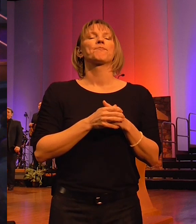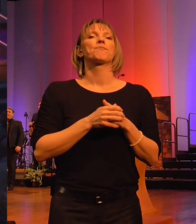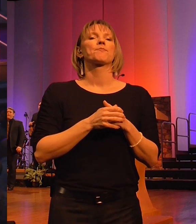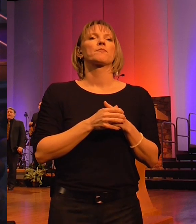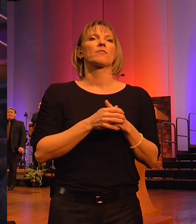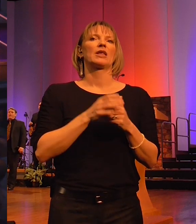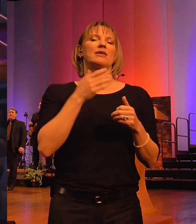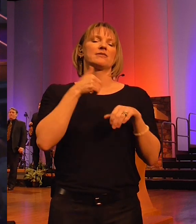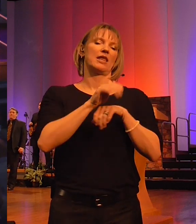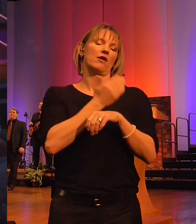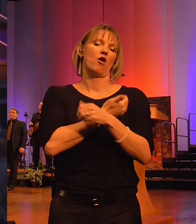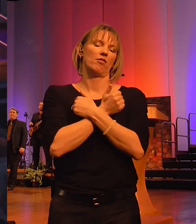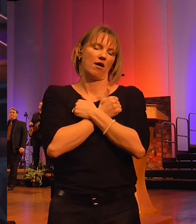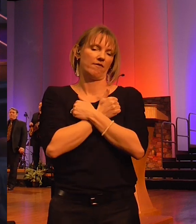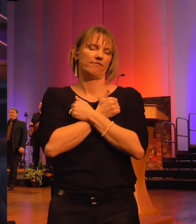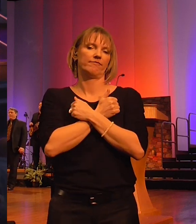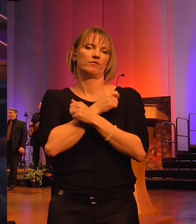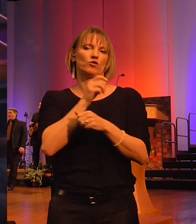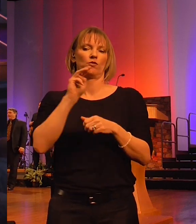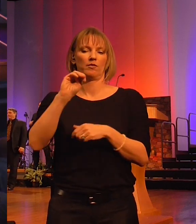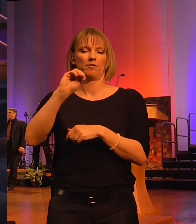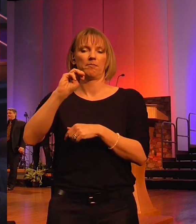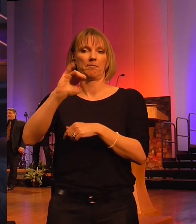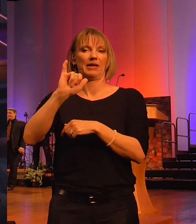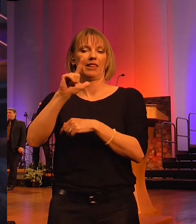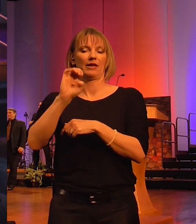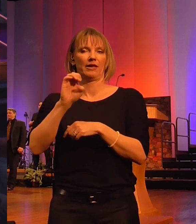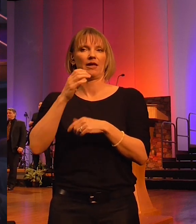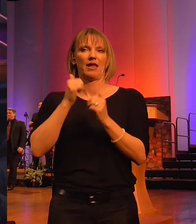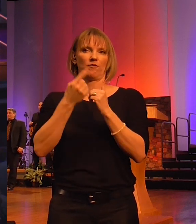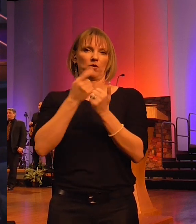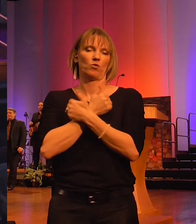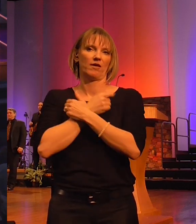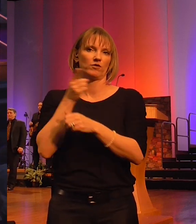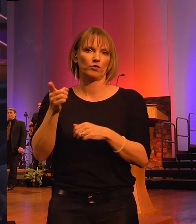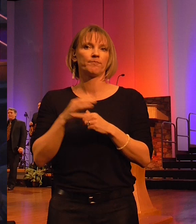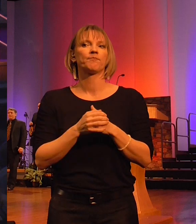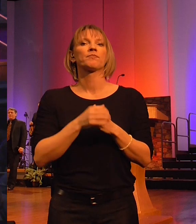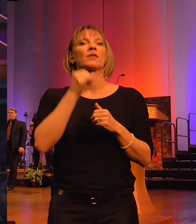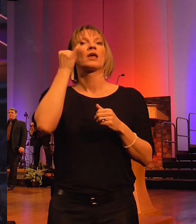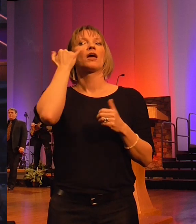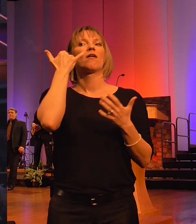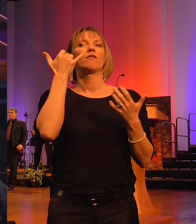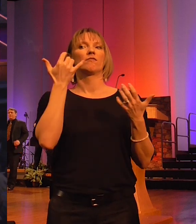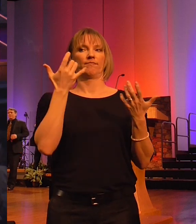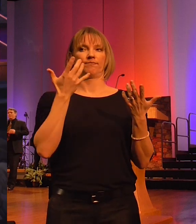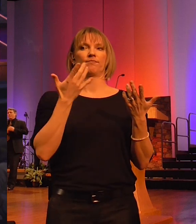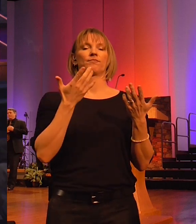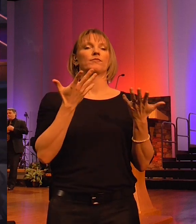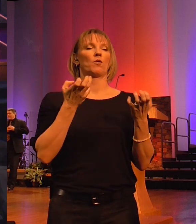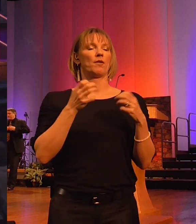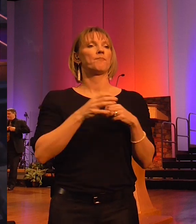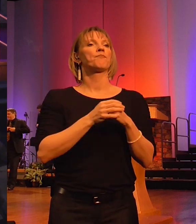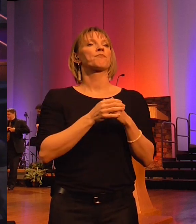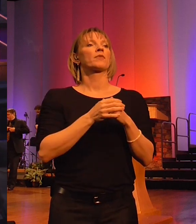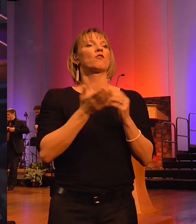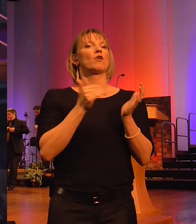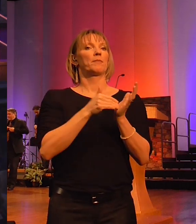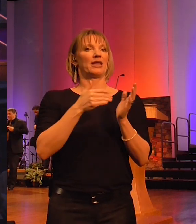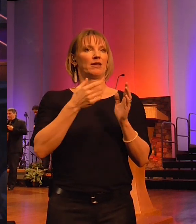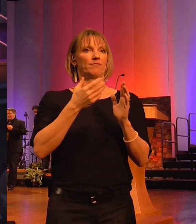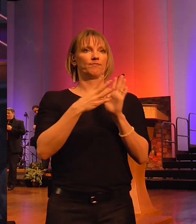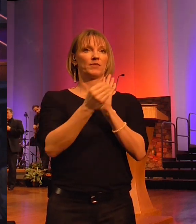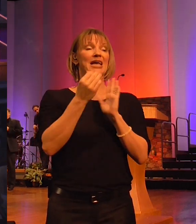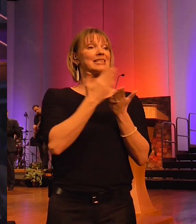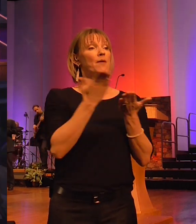to Reverend Millie and all those who love her as well. With that, if you'd like, before we sing our peace song, repeat after me. Something wonderful is happening to